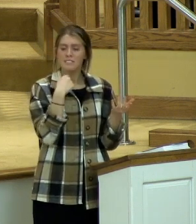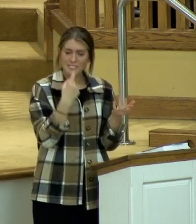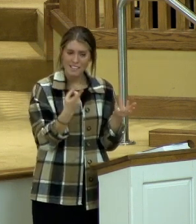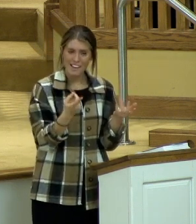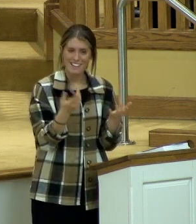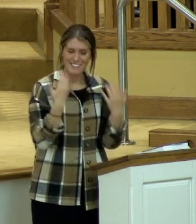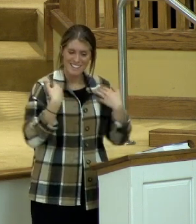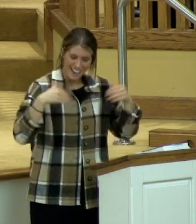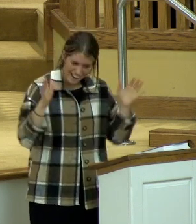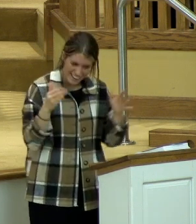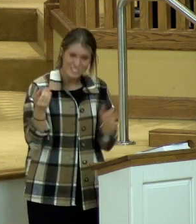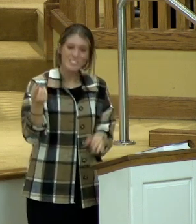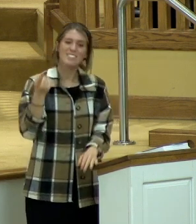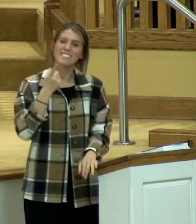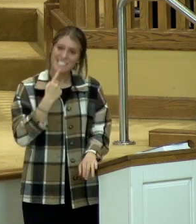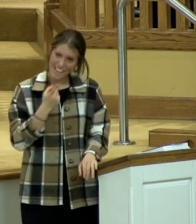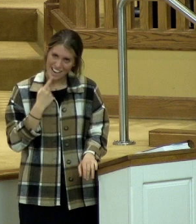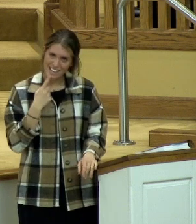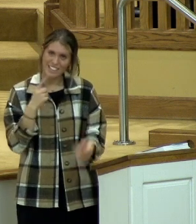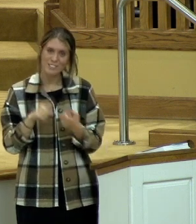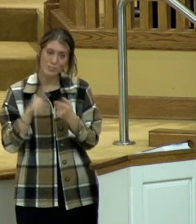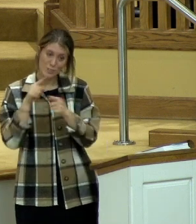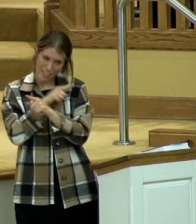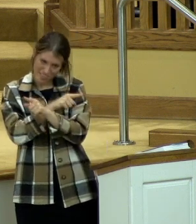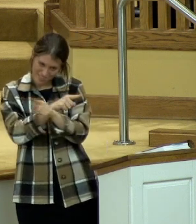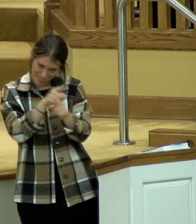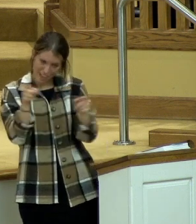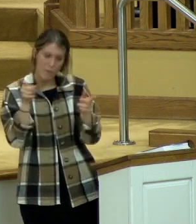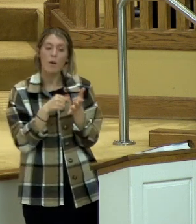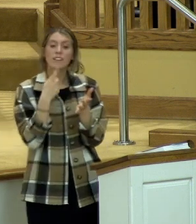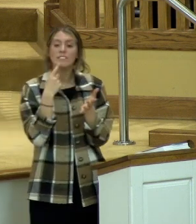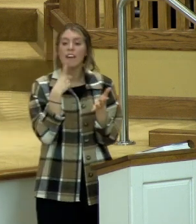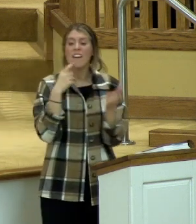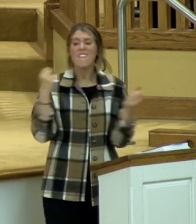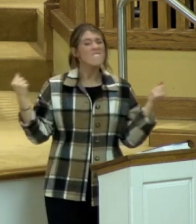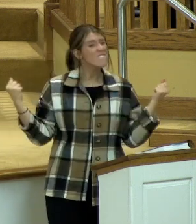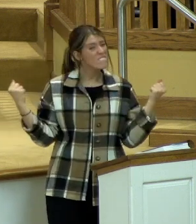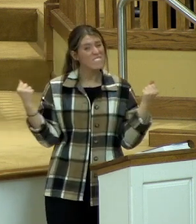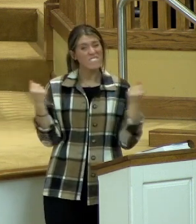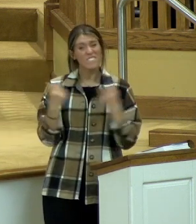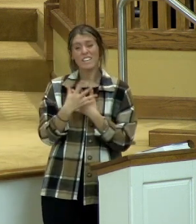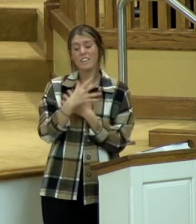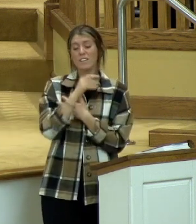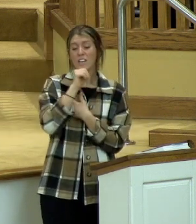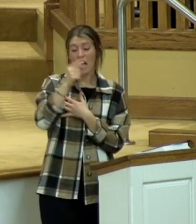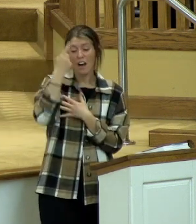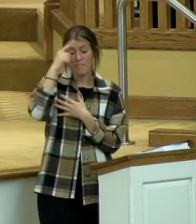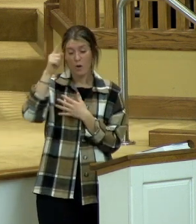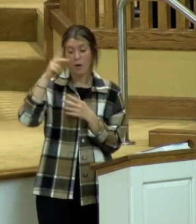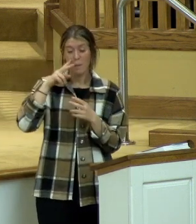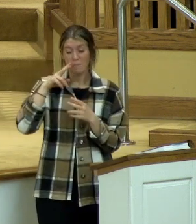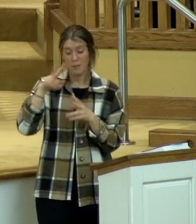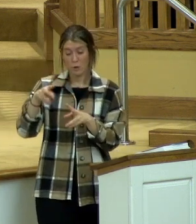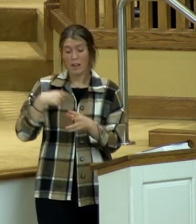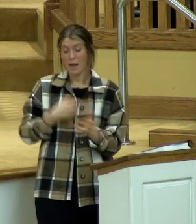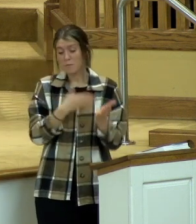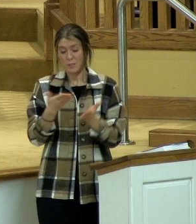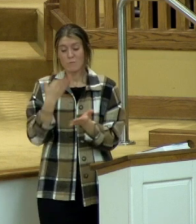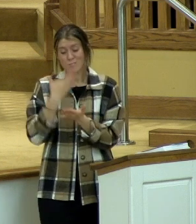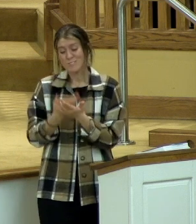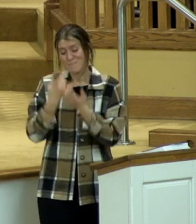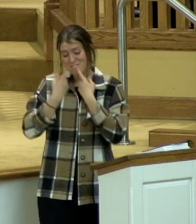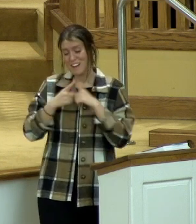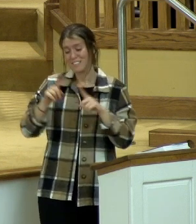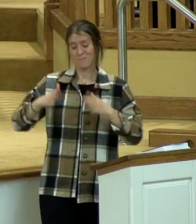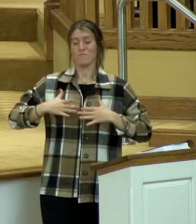what? The angel. The angel said unto them. Here's what the angel said. Fear not, for I behold, I bring you good tidings of great